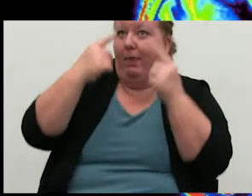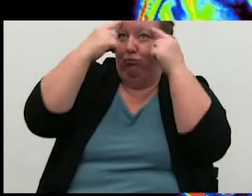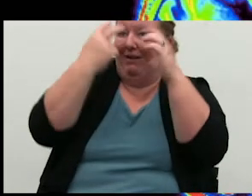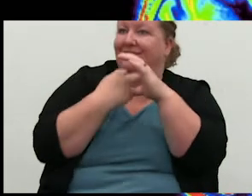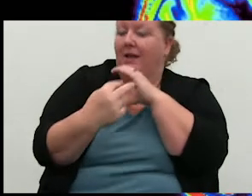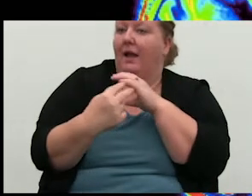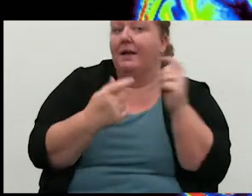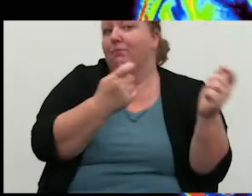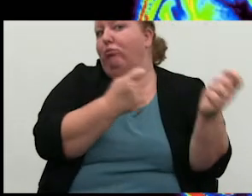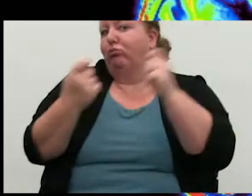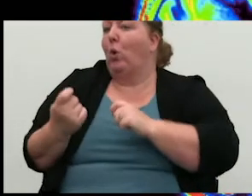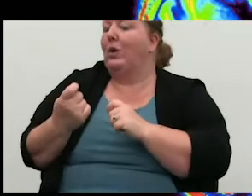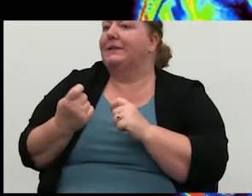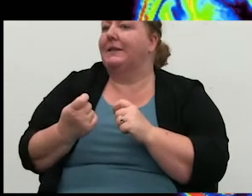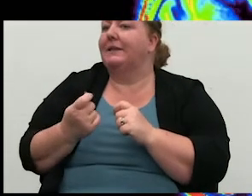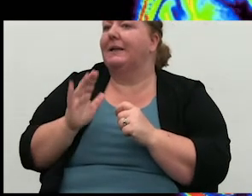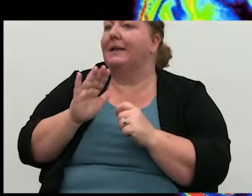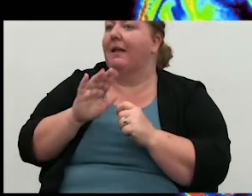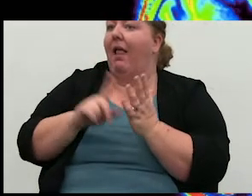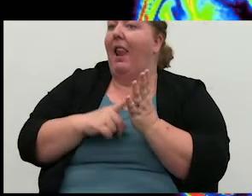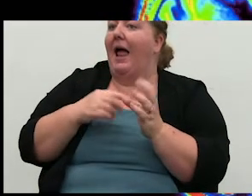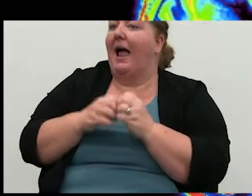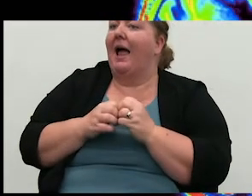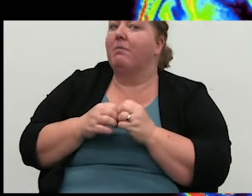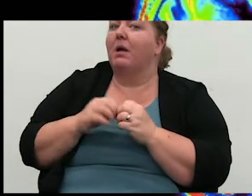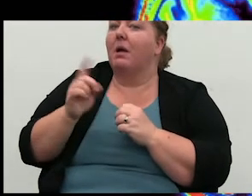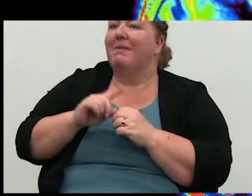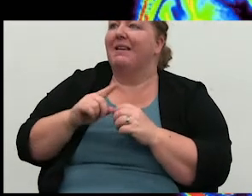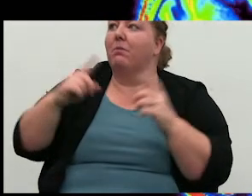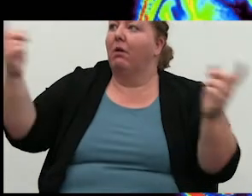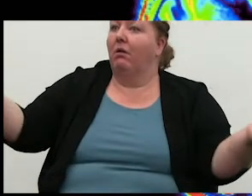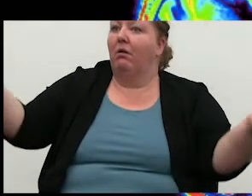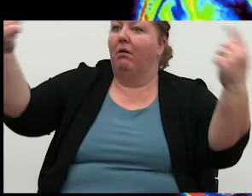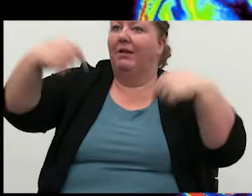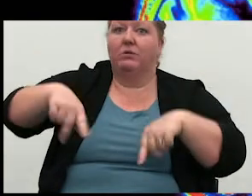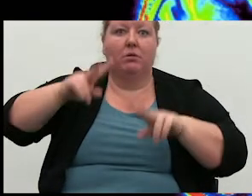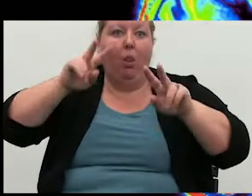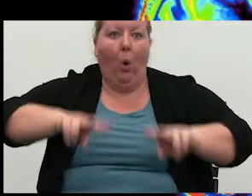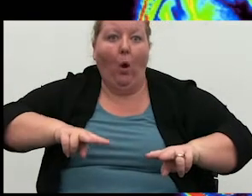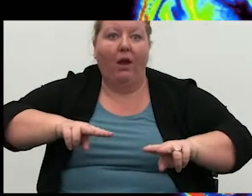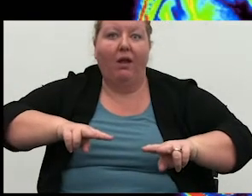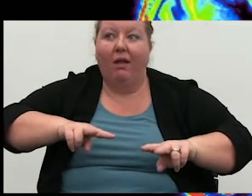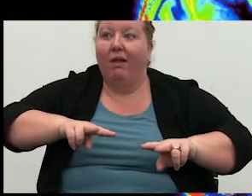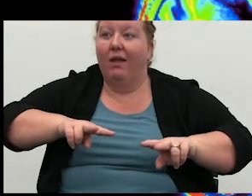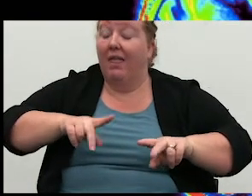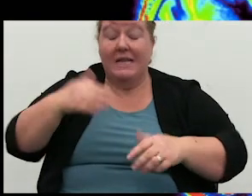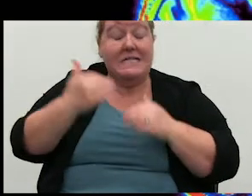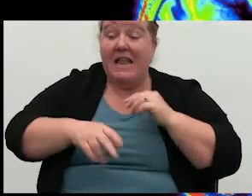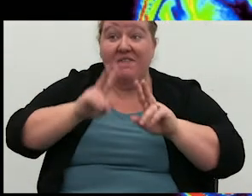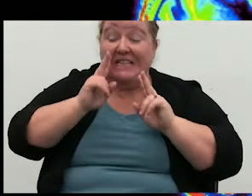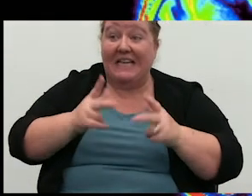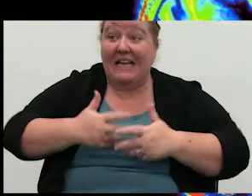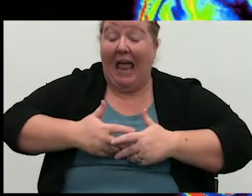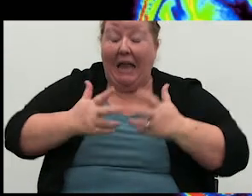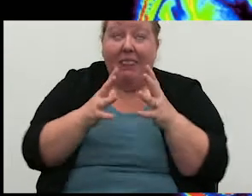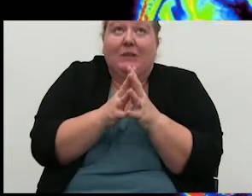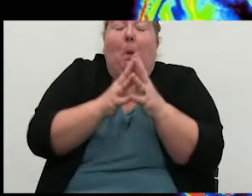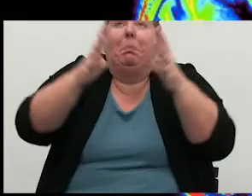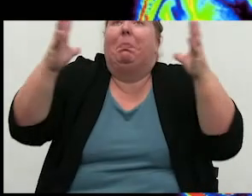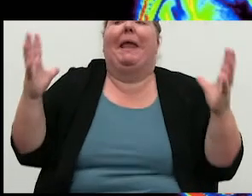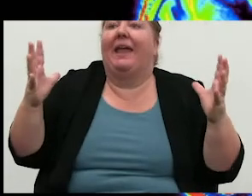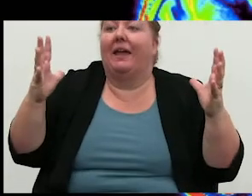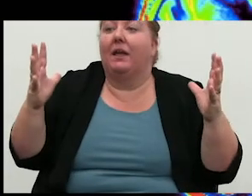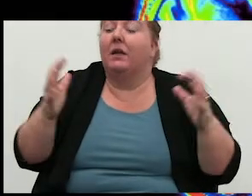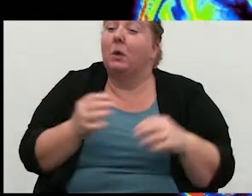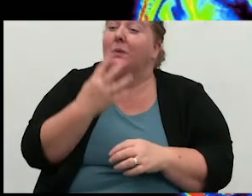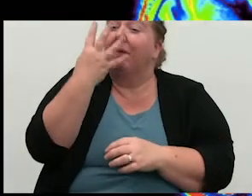hard drive back into the lab, people came from the labs all around to look at it, because they'd never seen anything so big. It